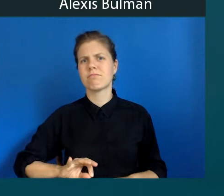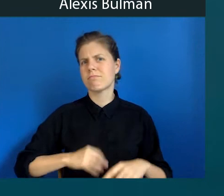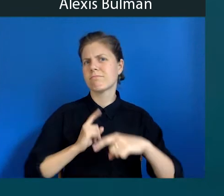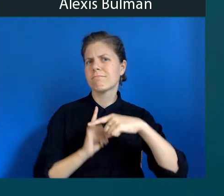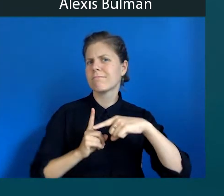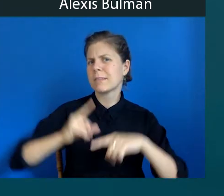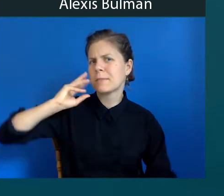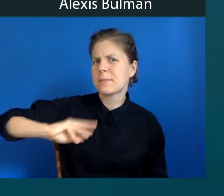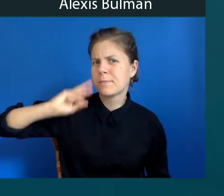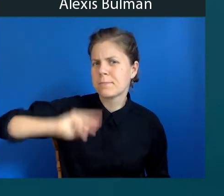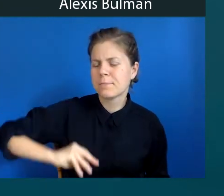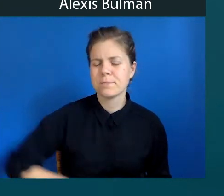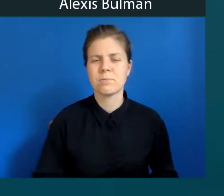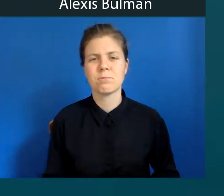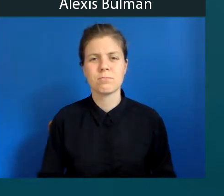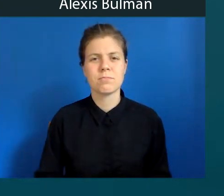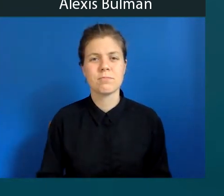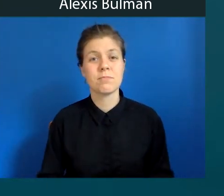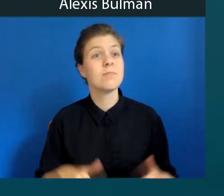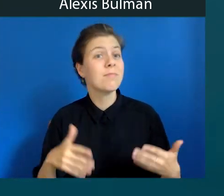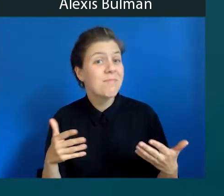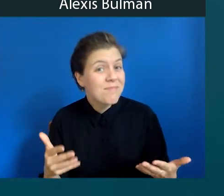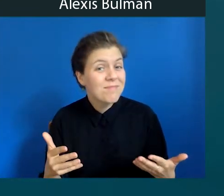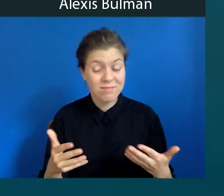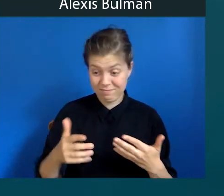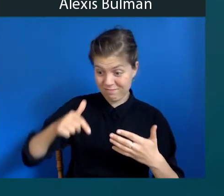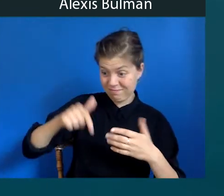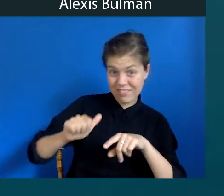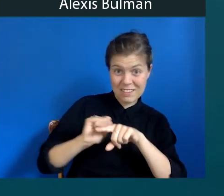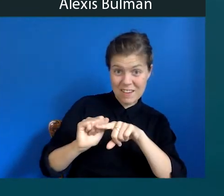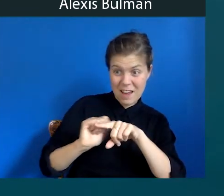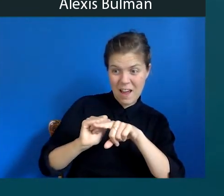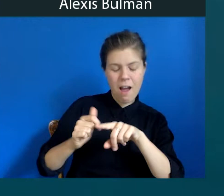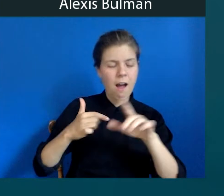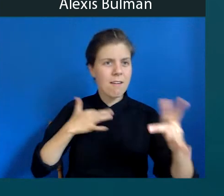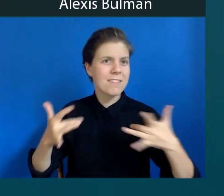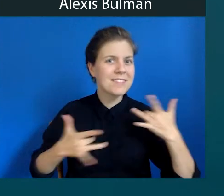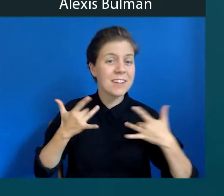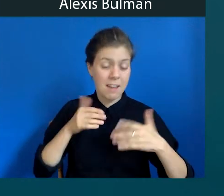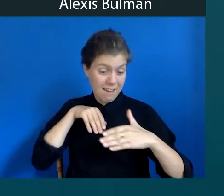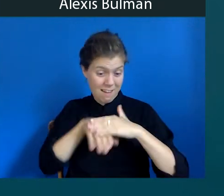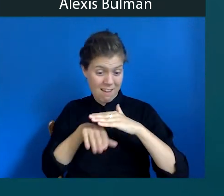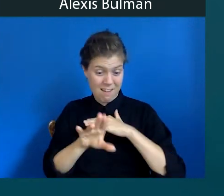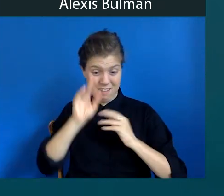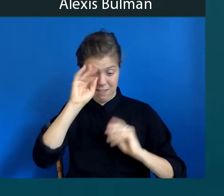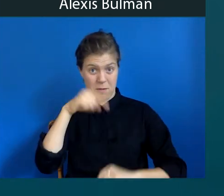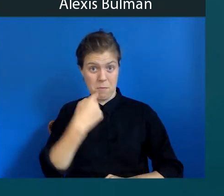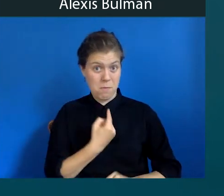to embrace and expand my lens of accessibility, to think beyond my own